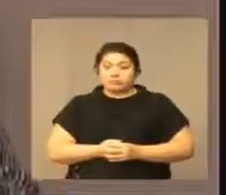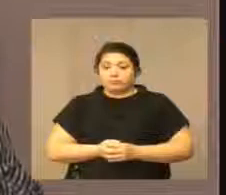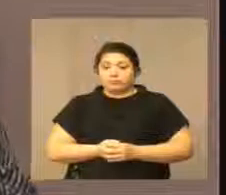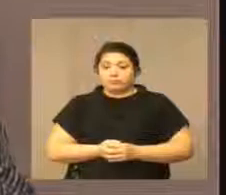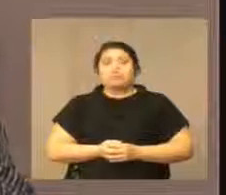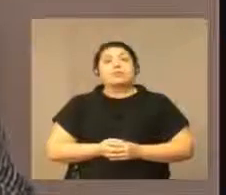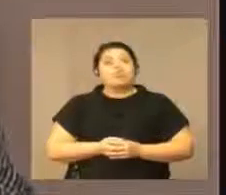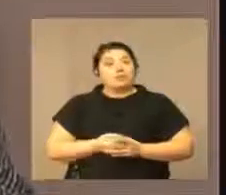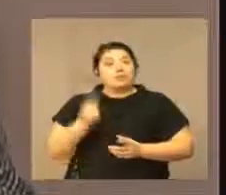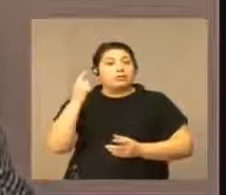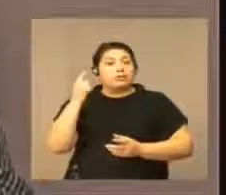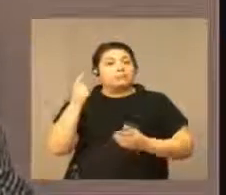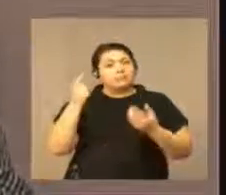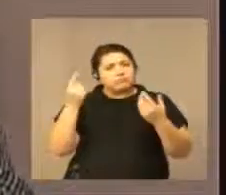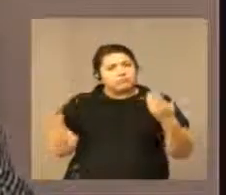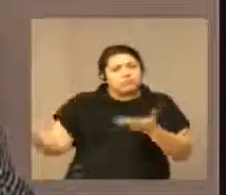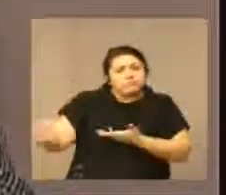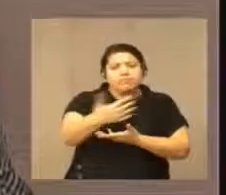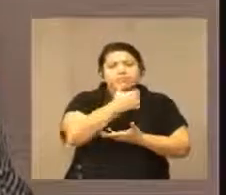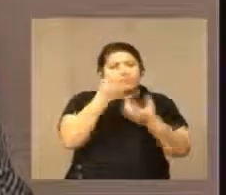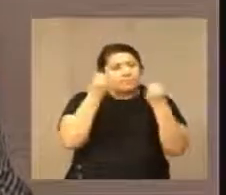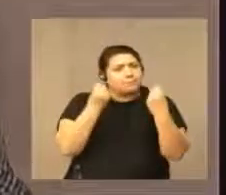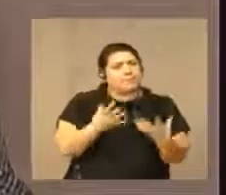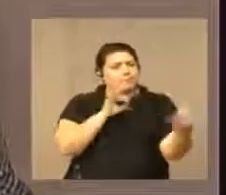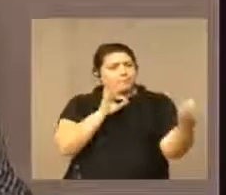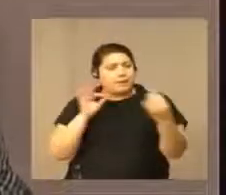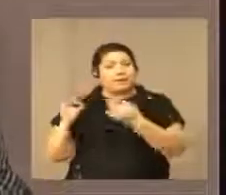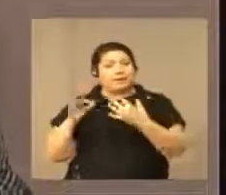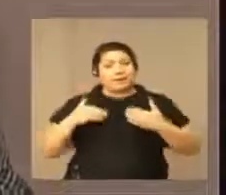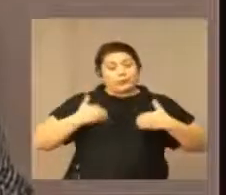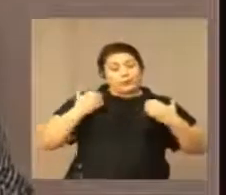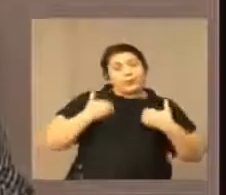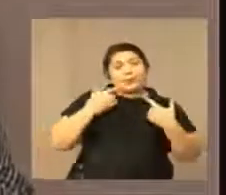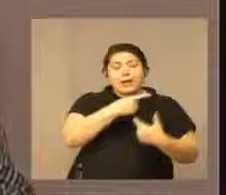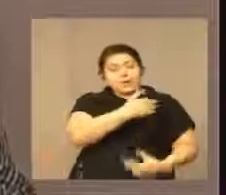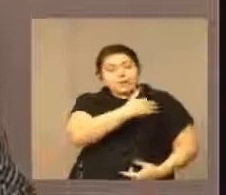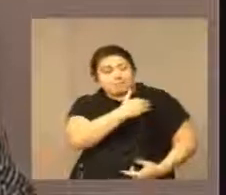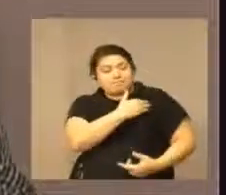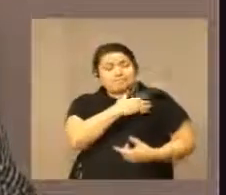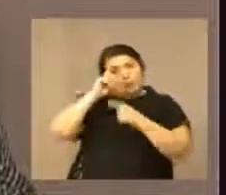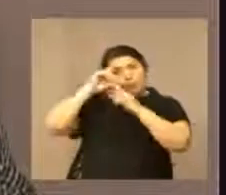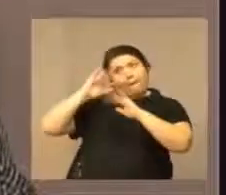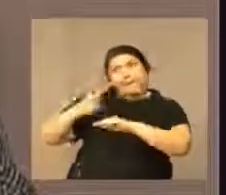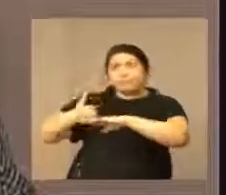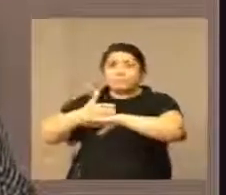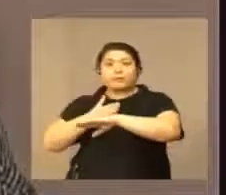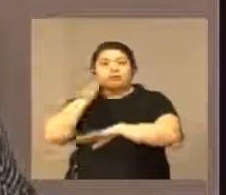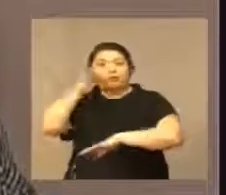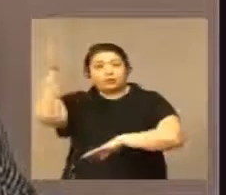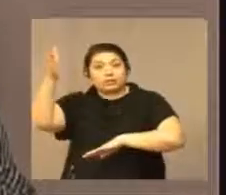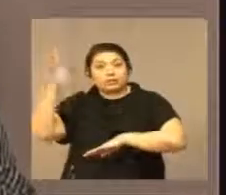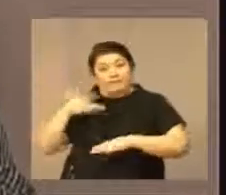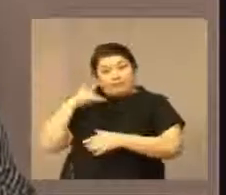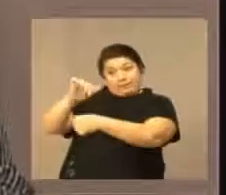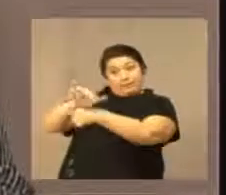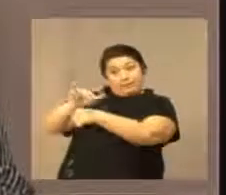We have heard a number of responses from youth aimed at creating hopeful paths forward. We believe that employment is a